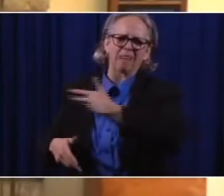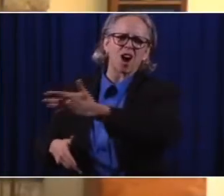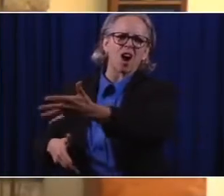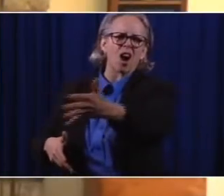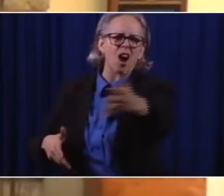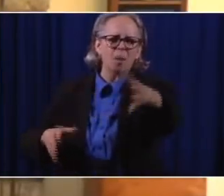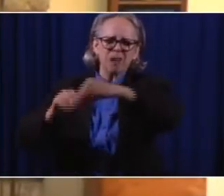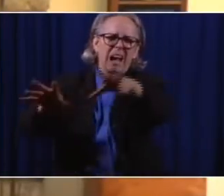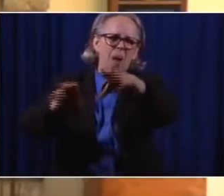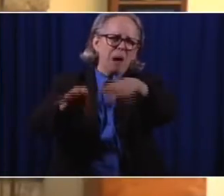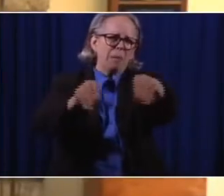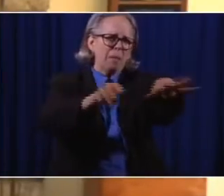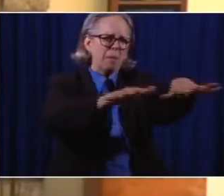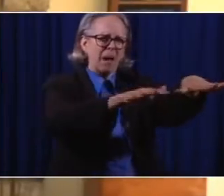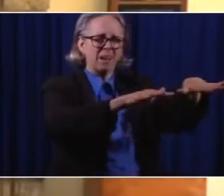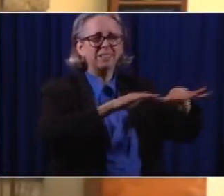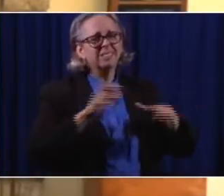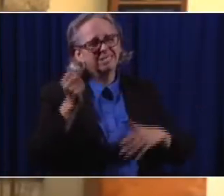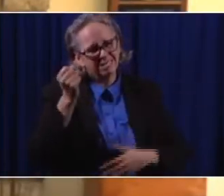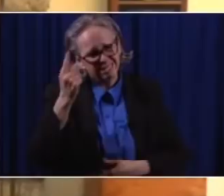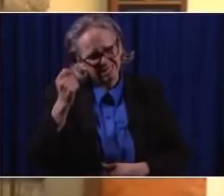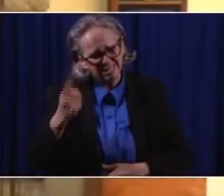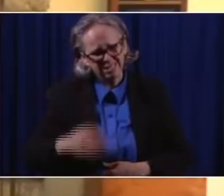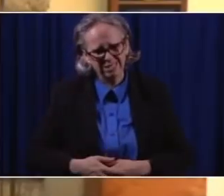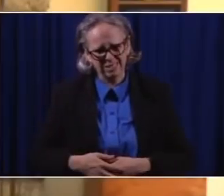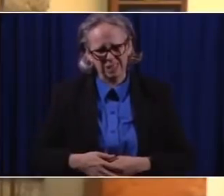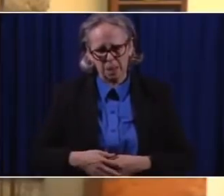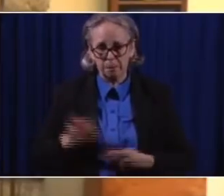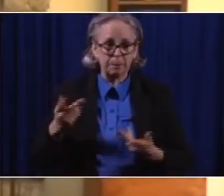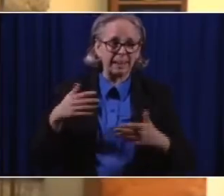more as people get more inside.